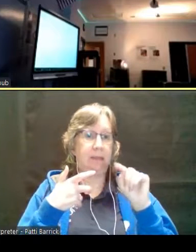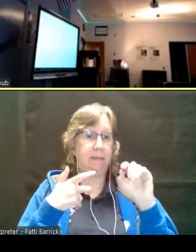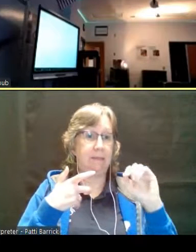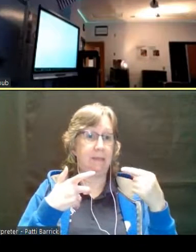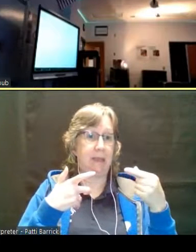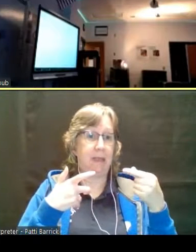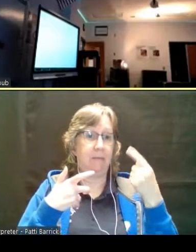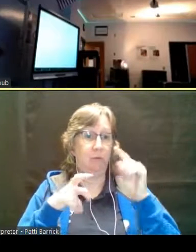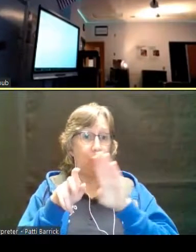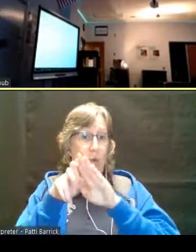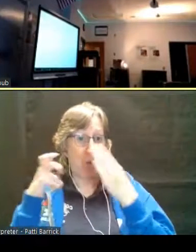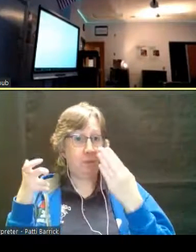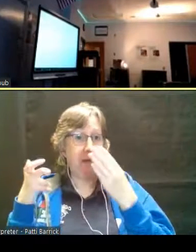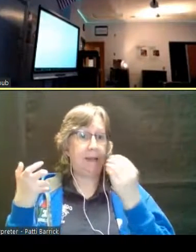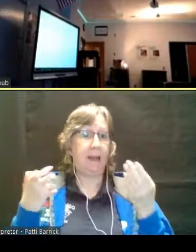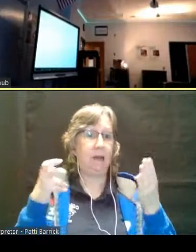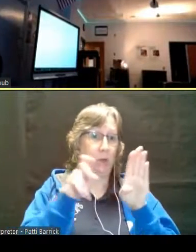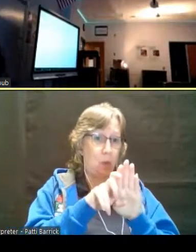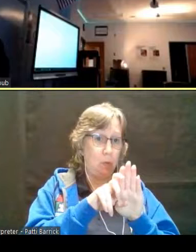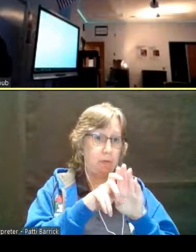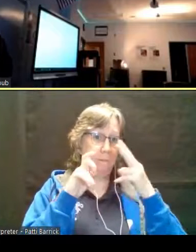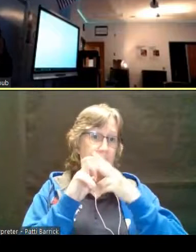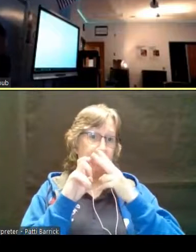so open and close tag. So they go in pairs.